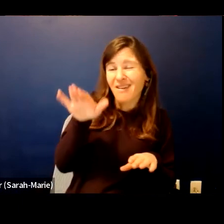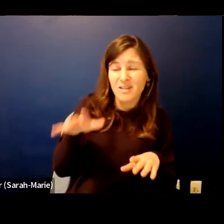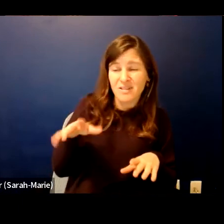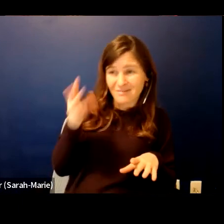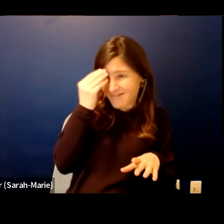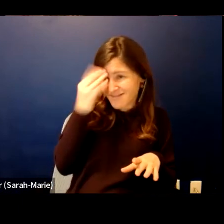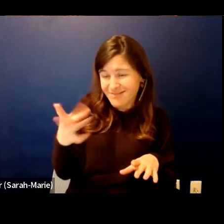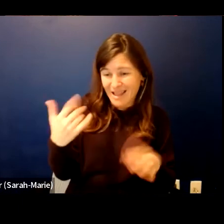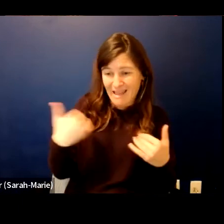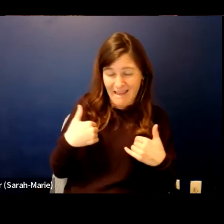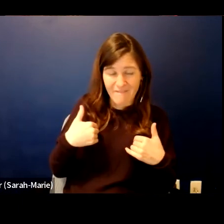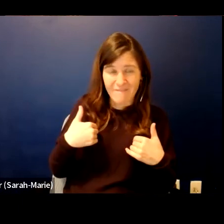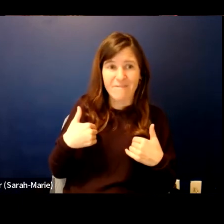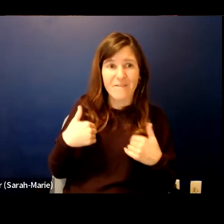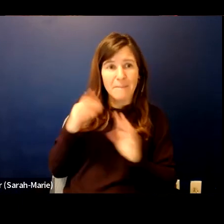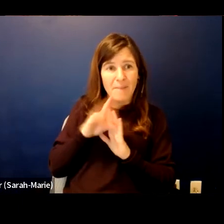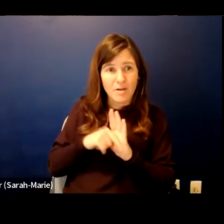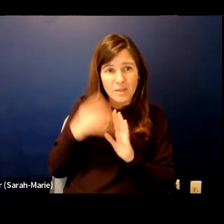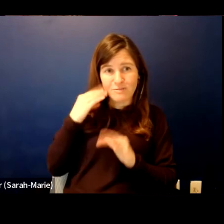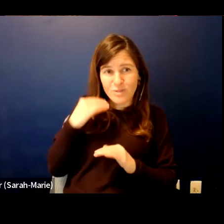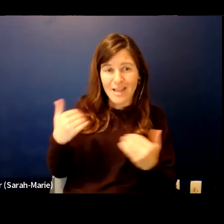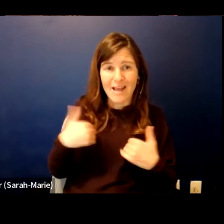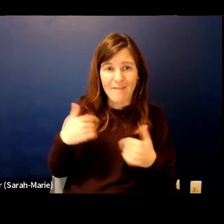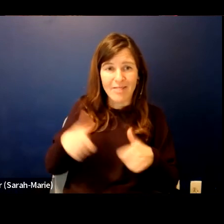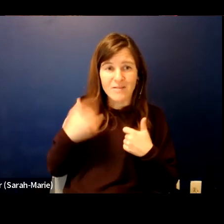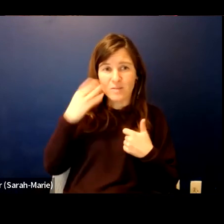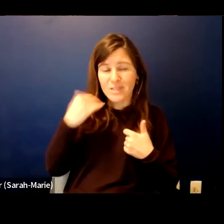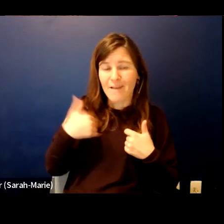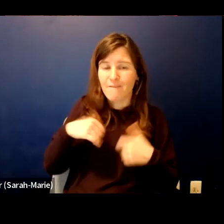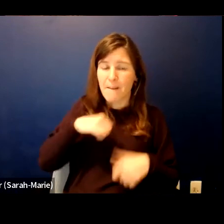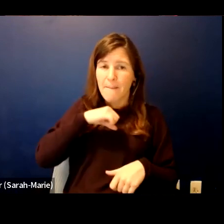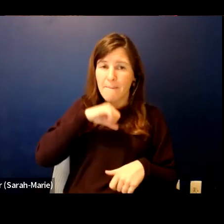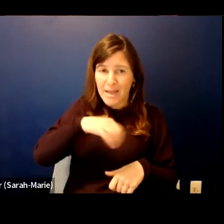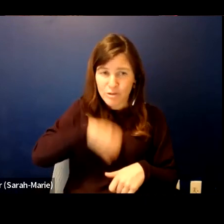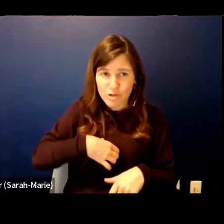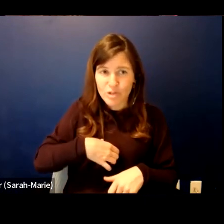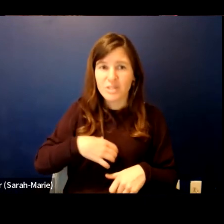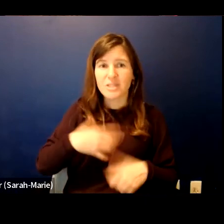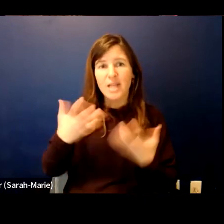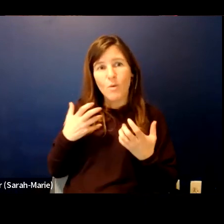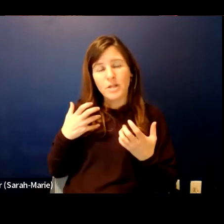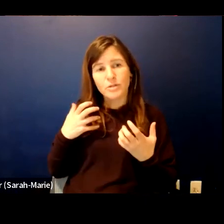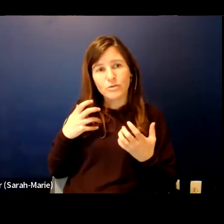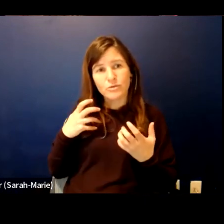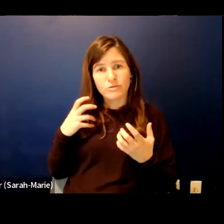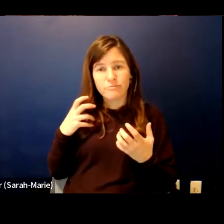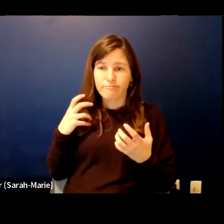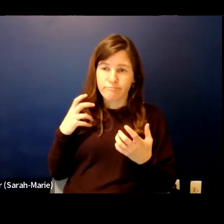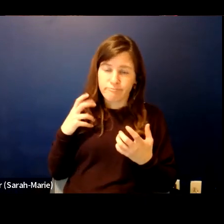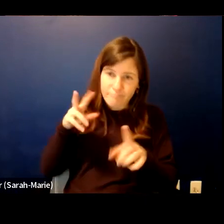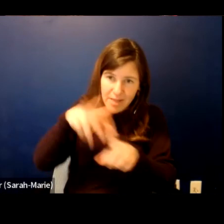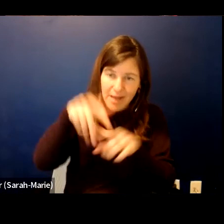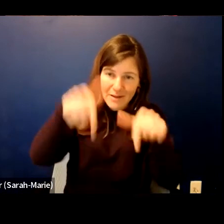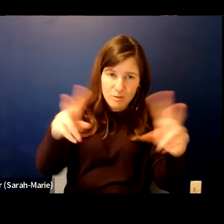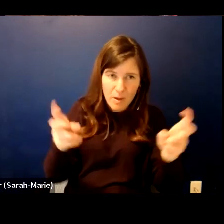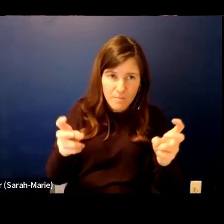I have a passion. I have an ability to educate and dedicate to this initiative, to this topic, and to